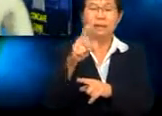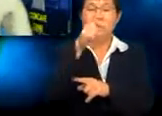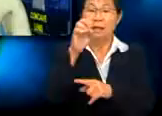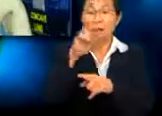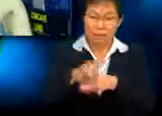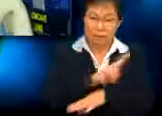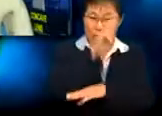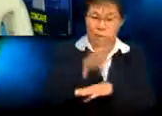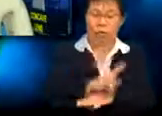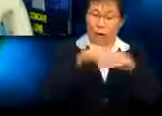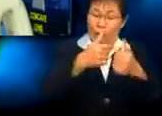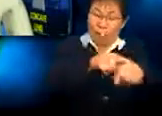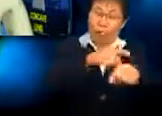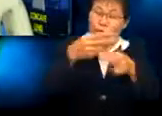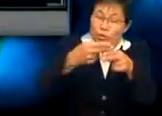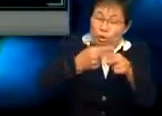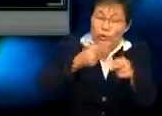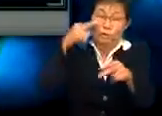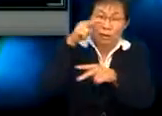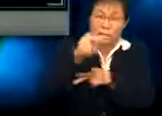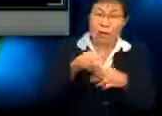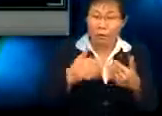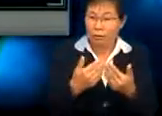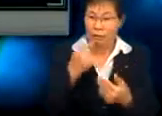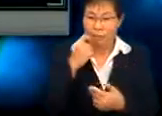How about short-sightedness?